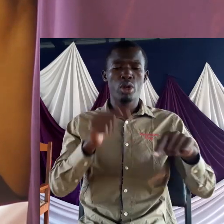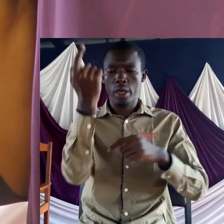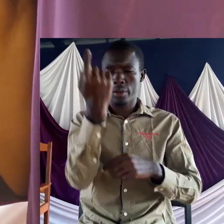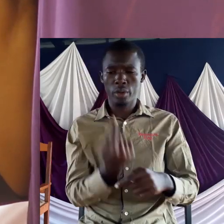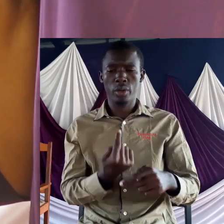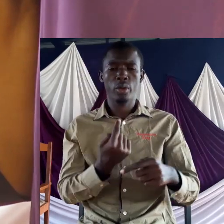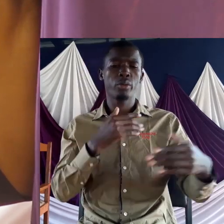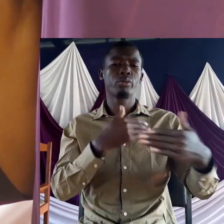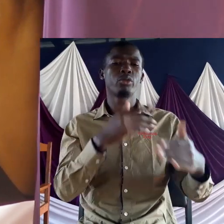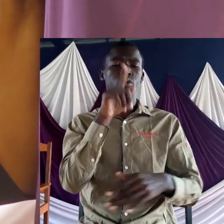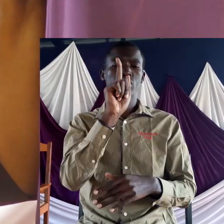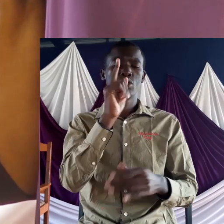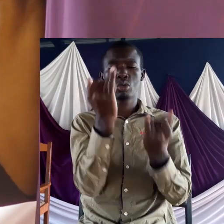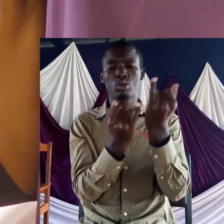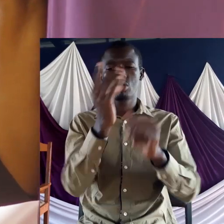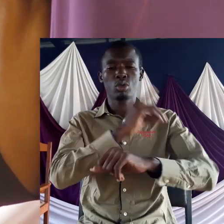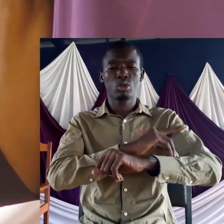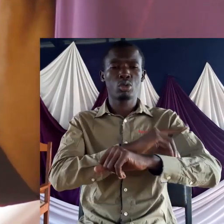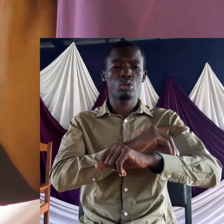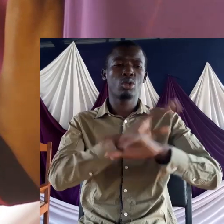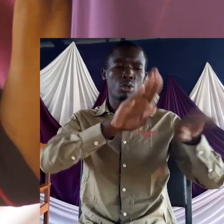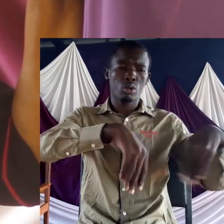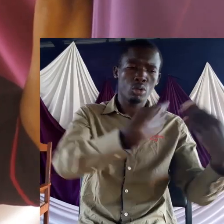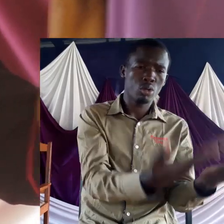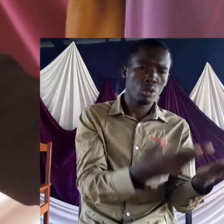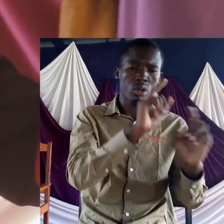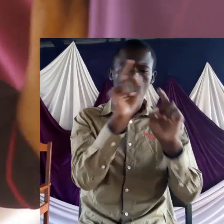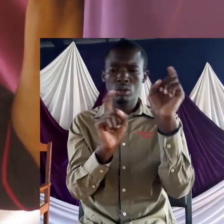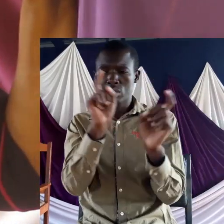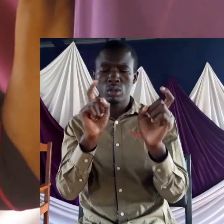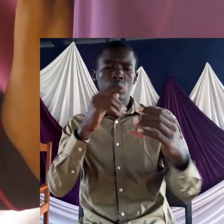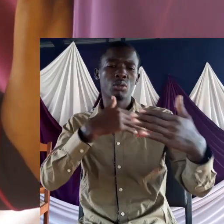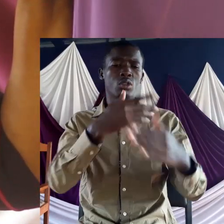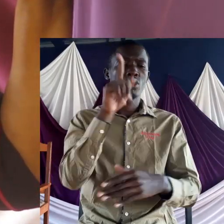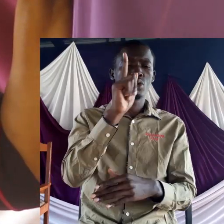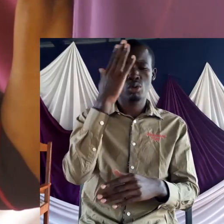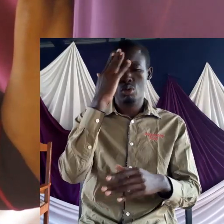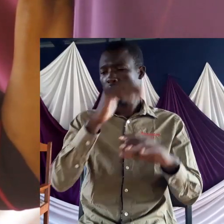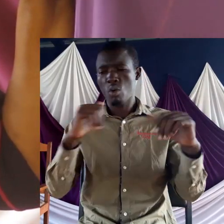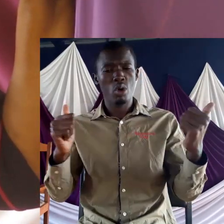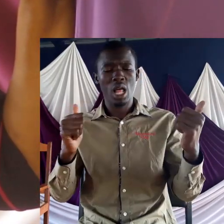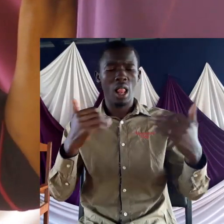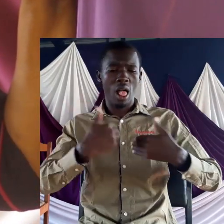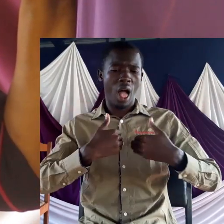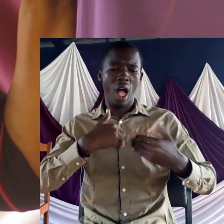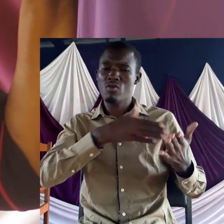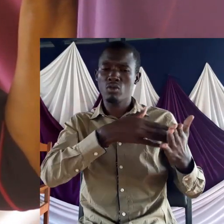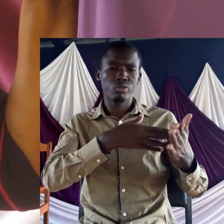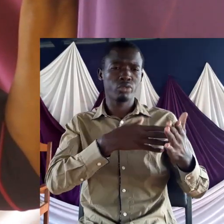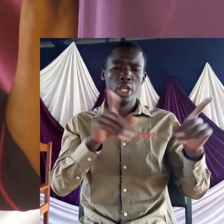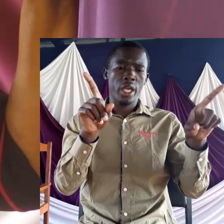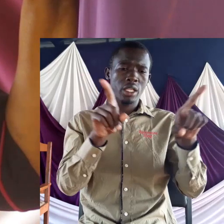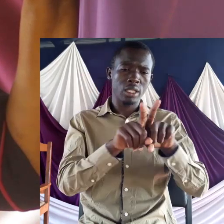on this Sabbath day as we put our petitions before you, knowing very well, Lord, that we have our weaknesses and we